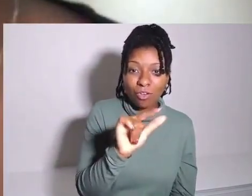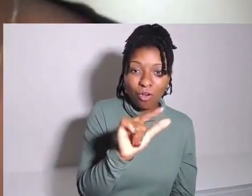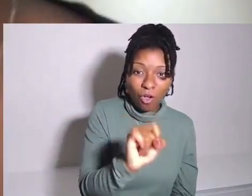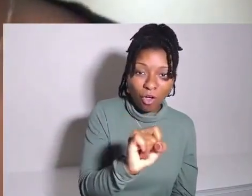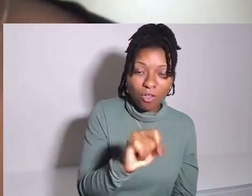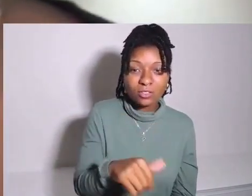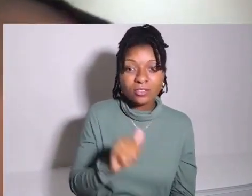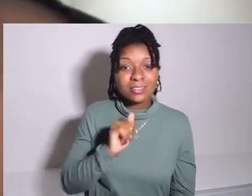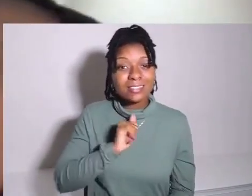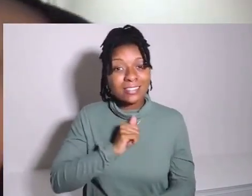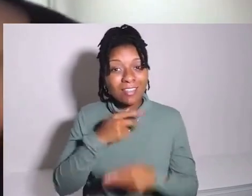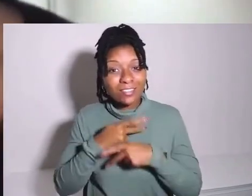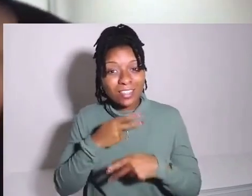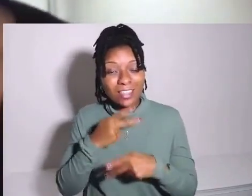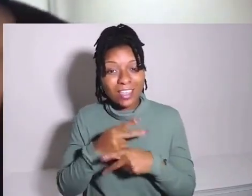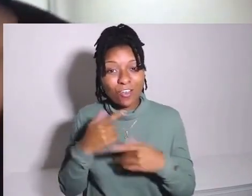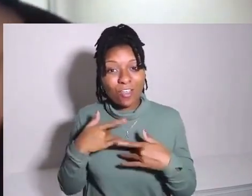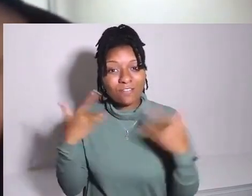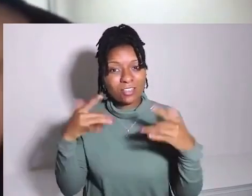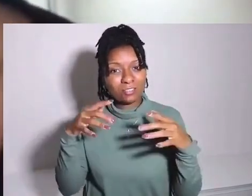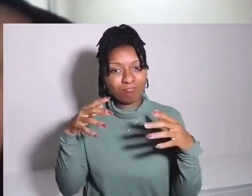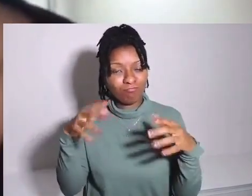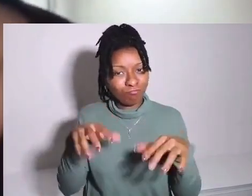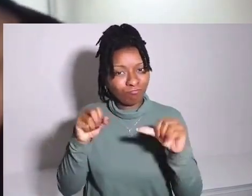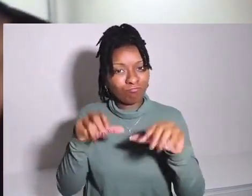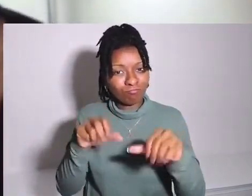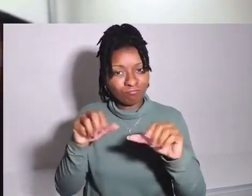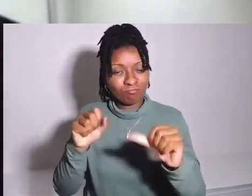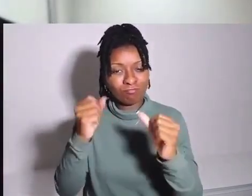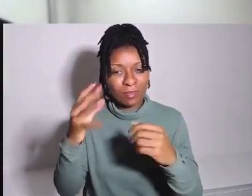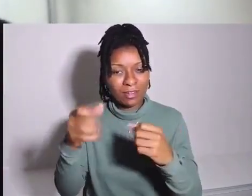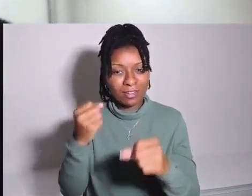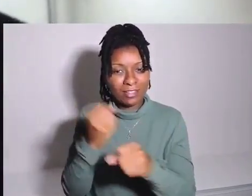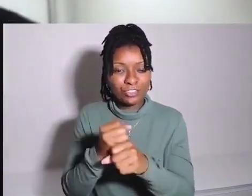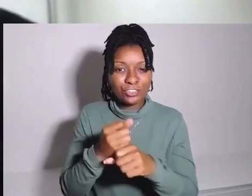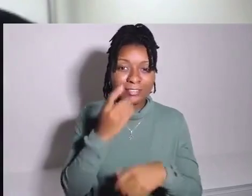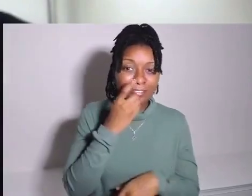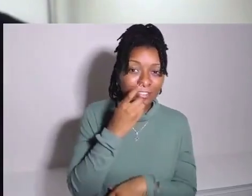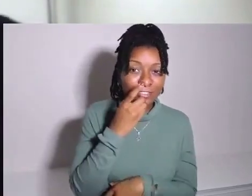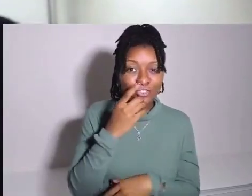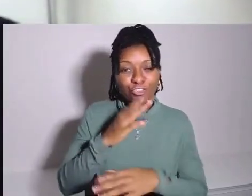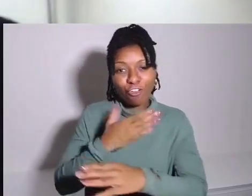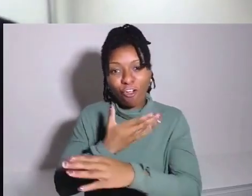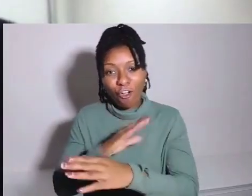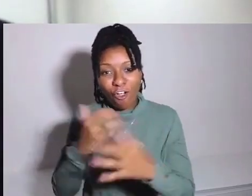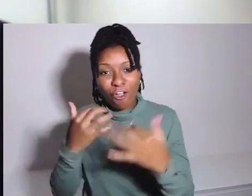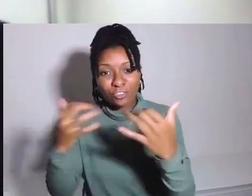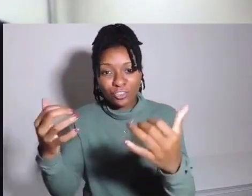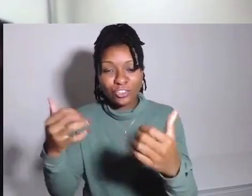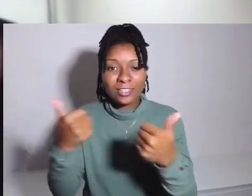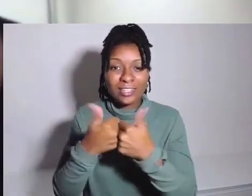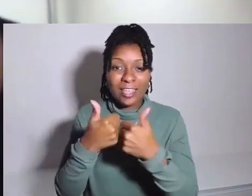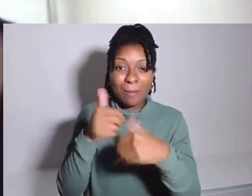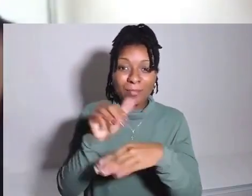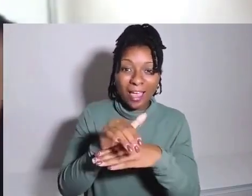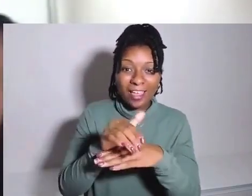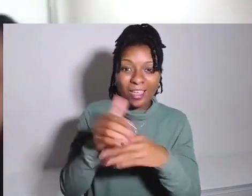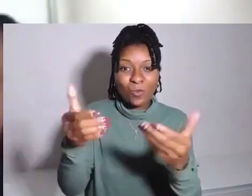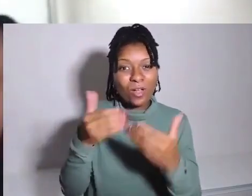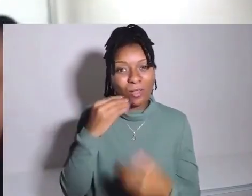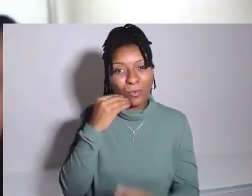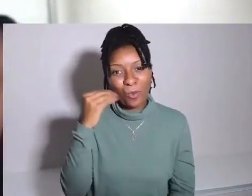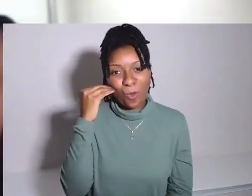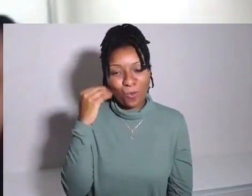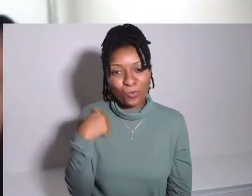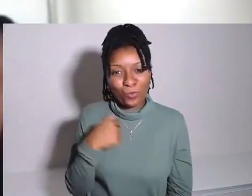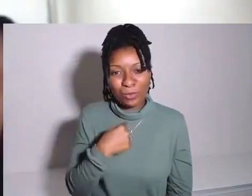had together over the years, dinners, concerts, and even game nights, welcome home. We missed you. We have